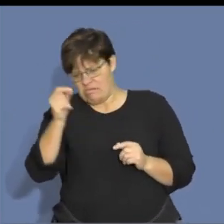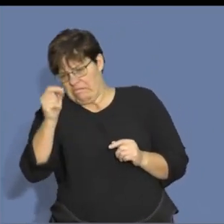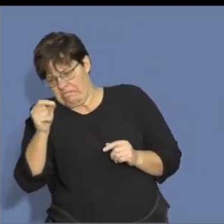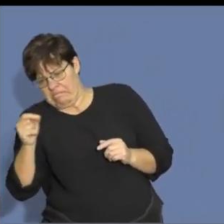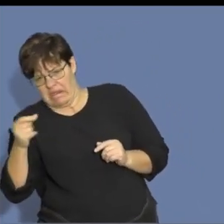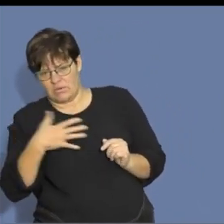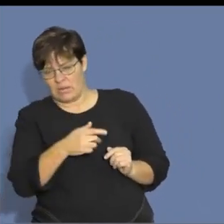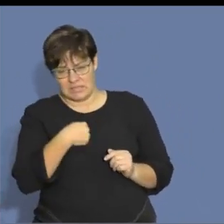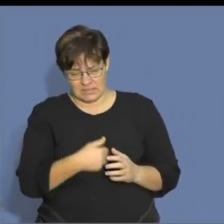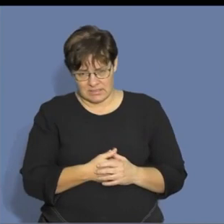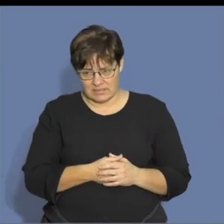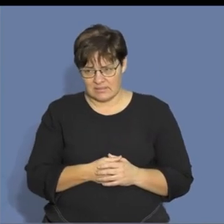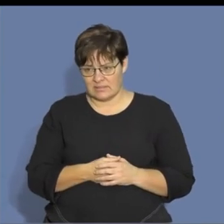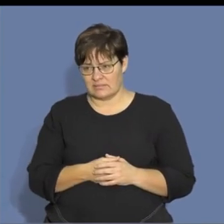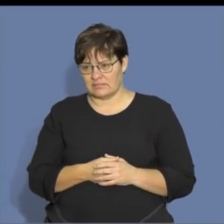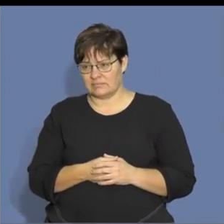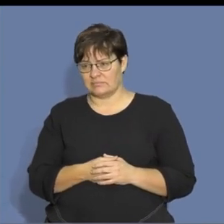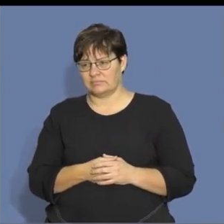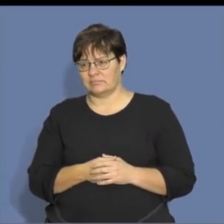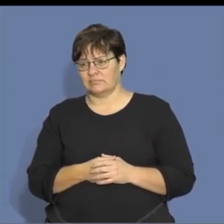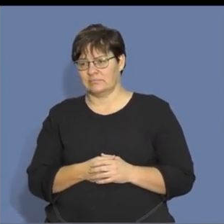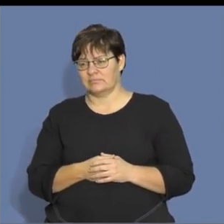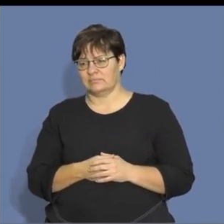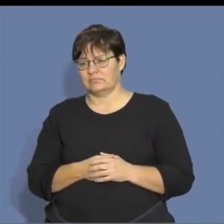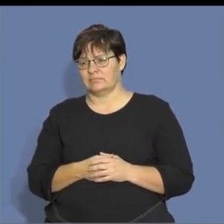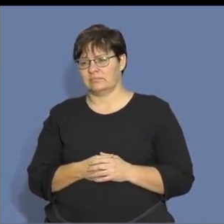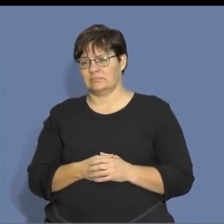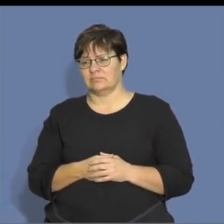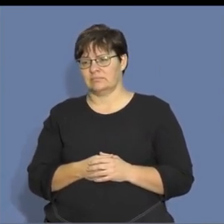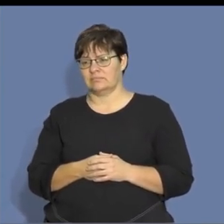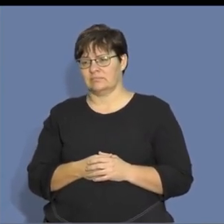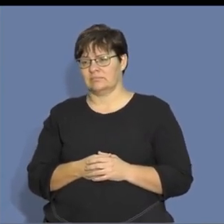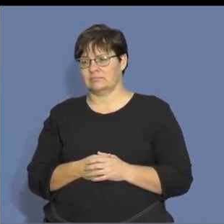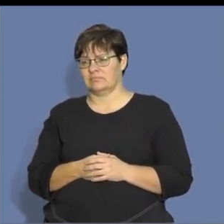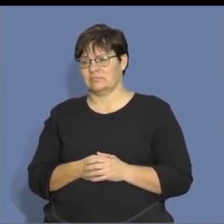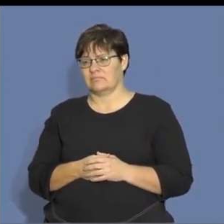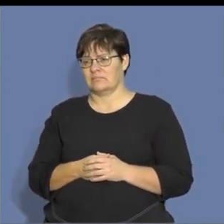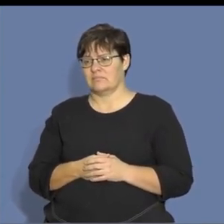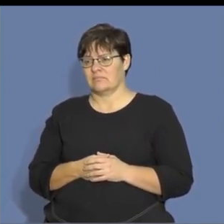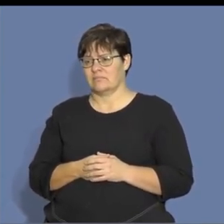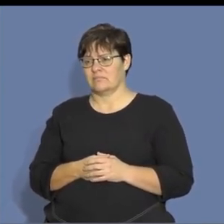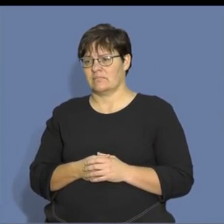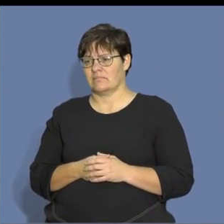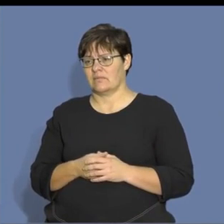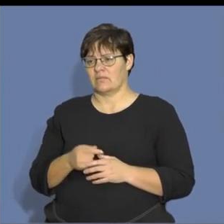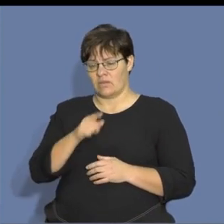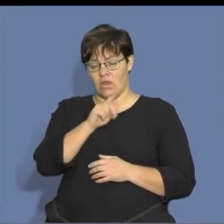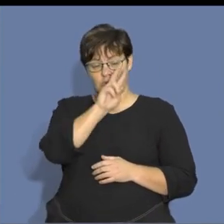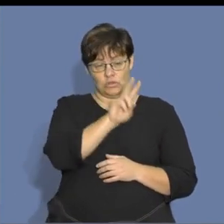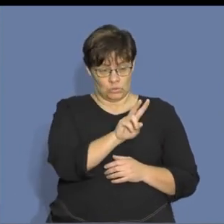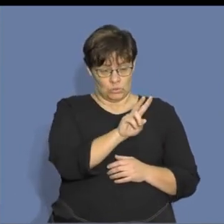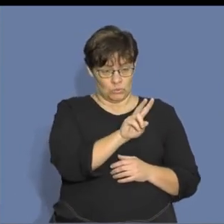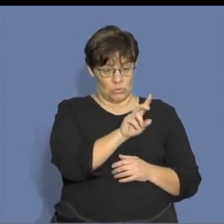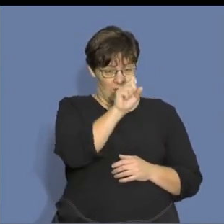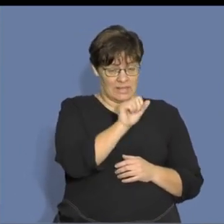that. And what did we decide when I complete the square? And let me just choose a blue pen for this. I'm going to take the coefficient of